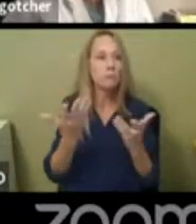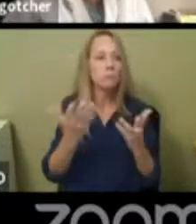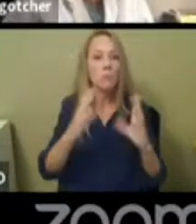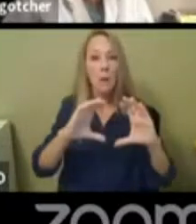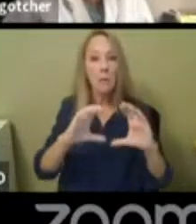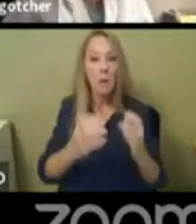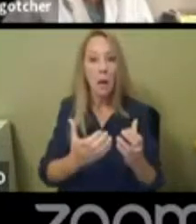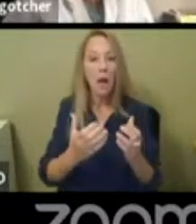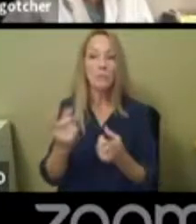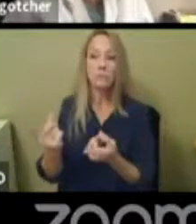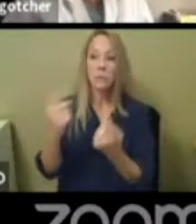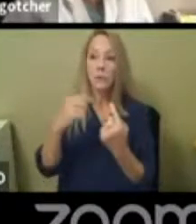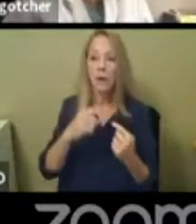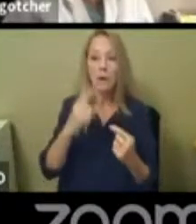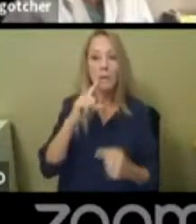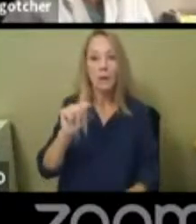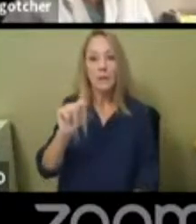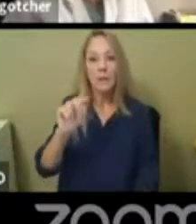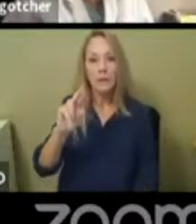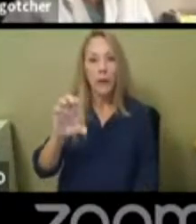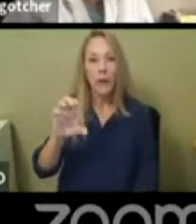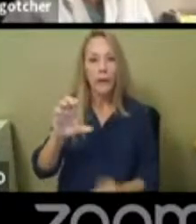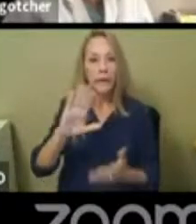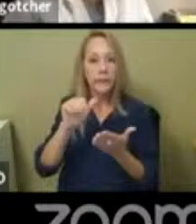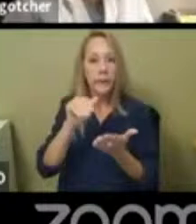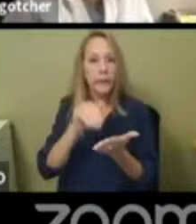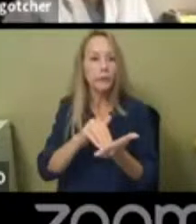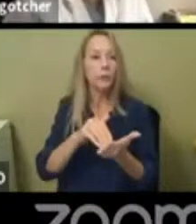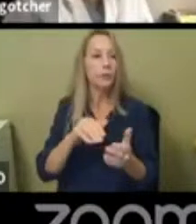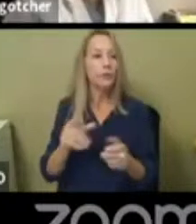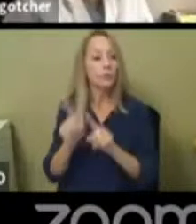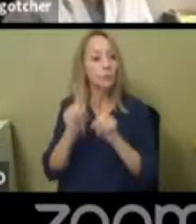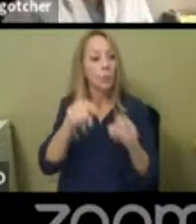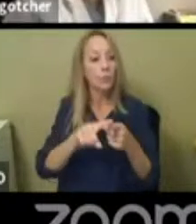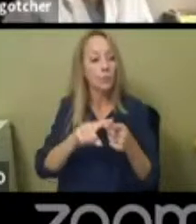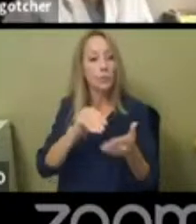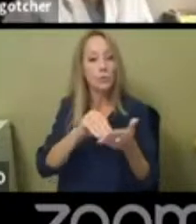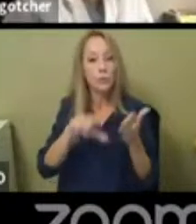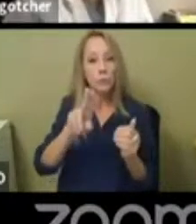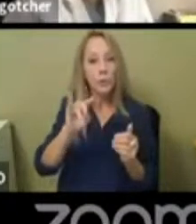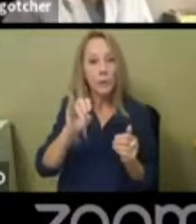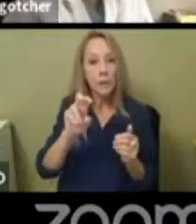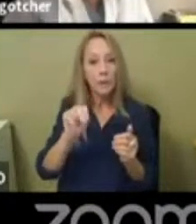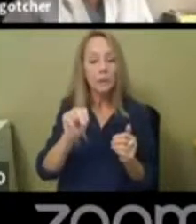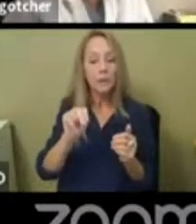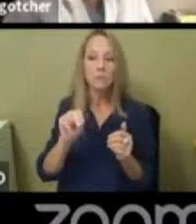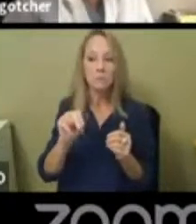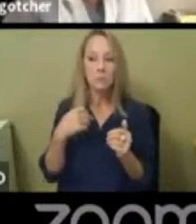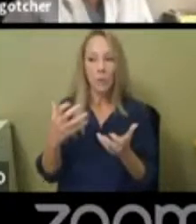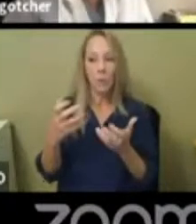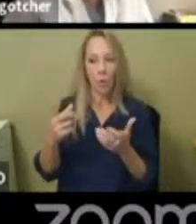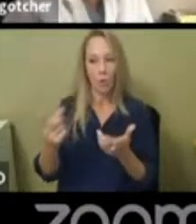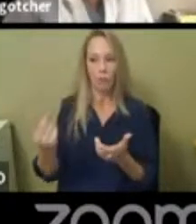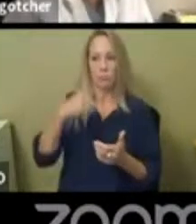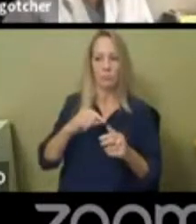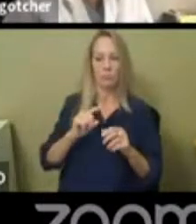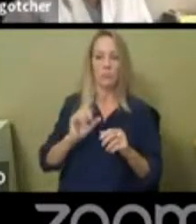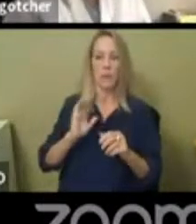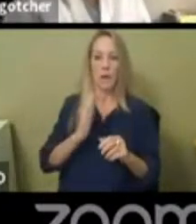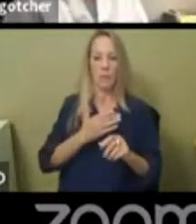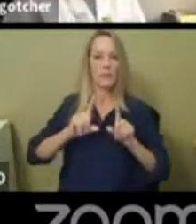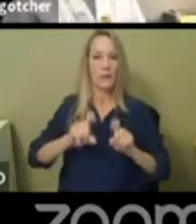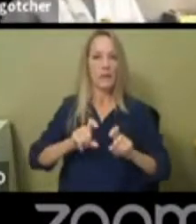for going to the T-Rex Center, for going to the Union, we want them in our testing program. And